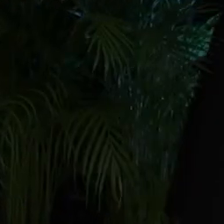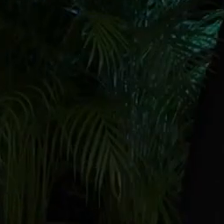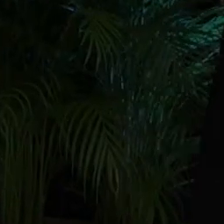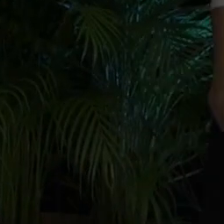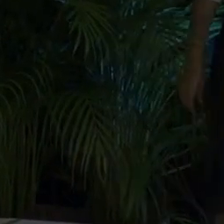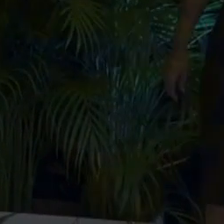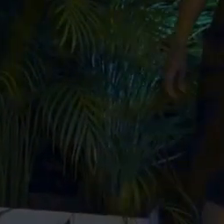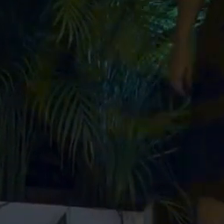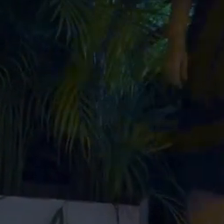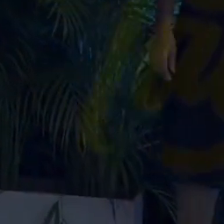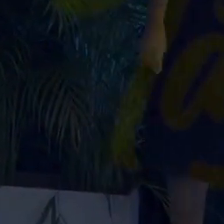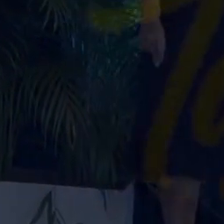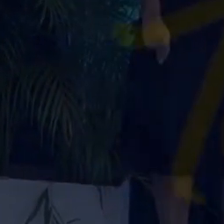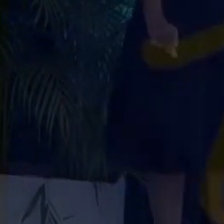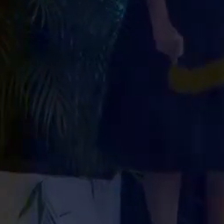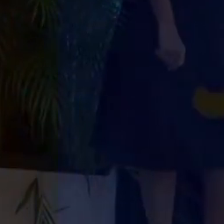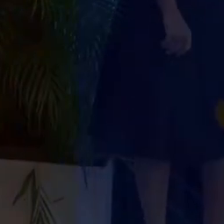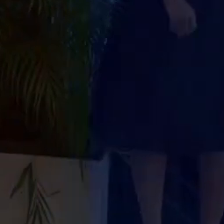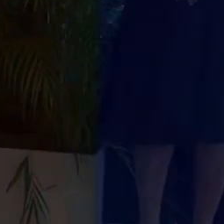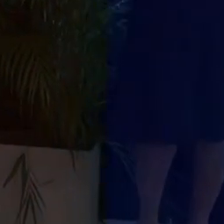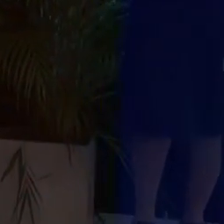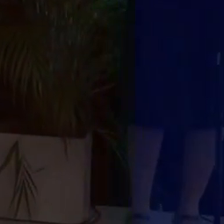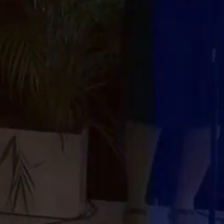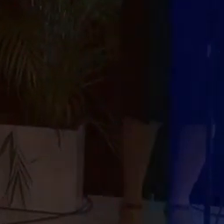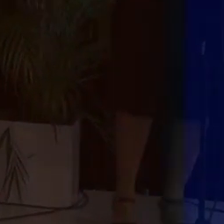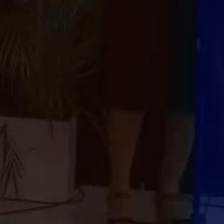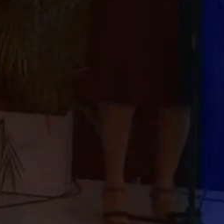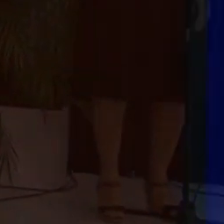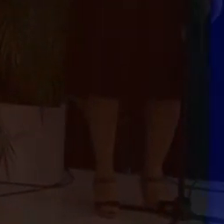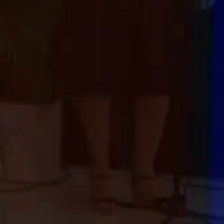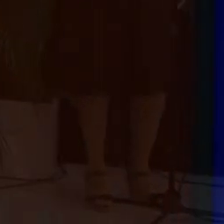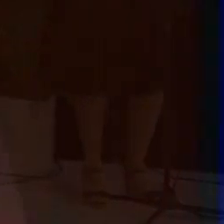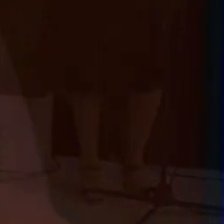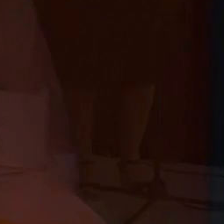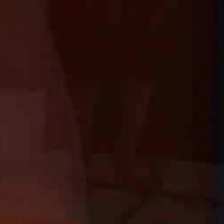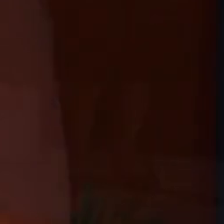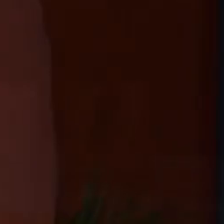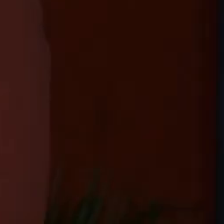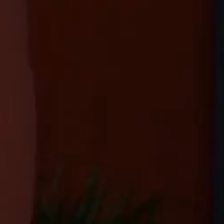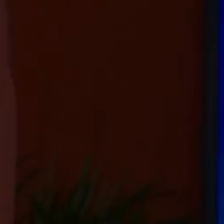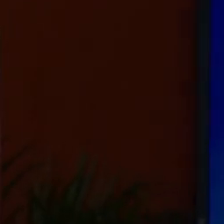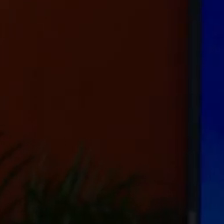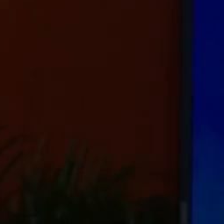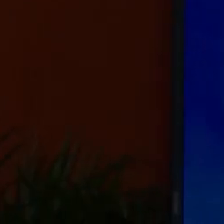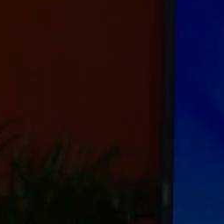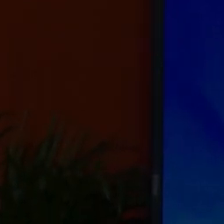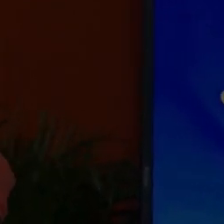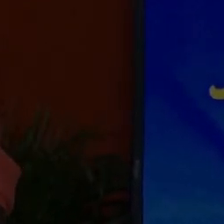Trusting